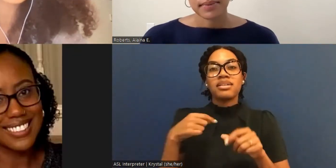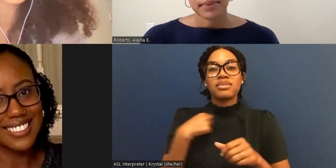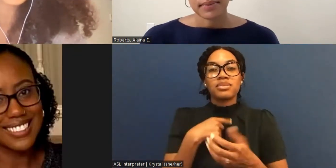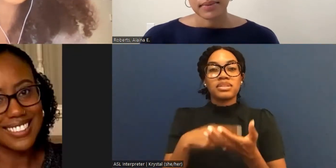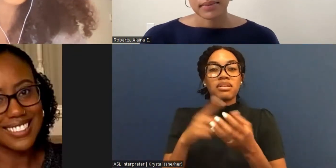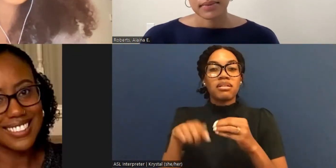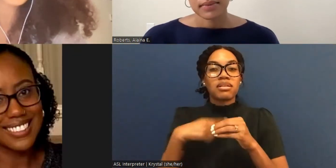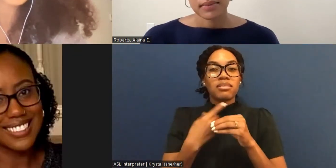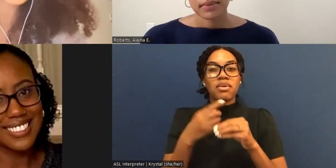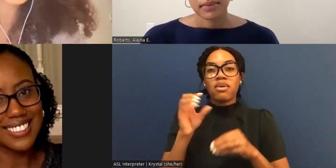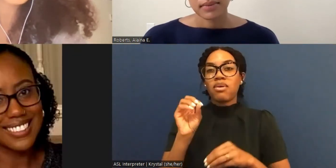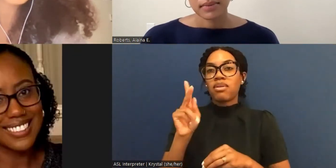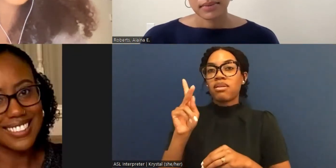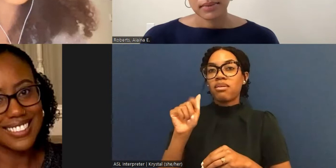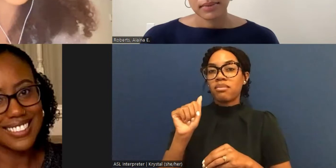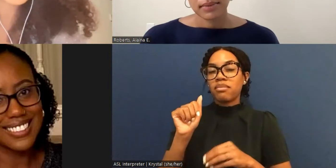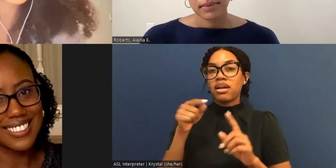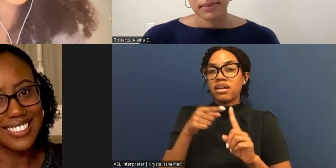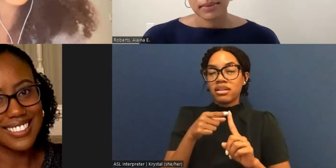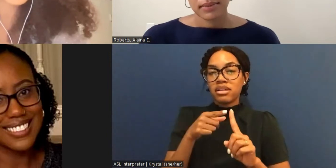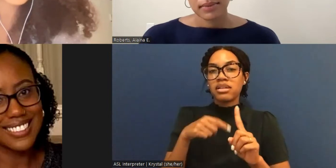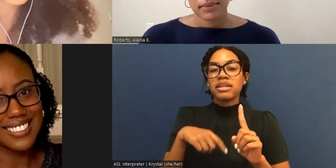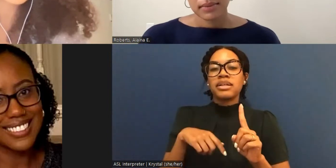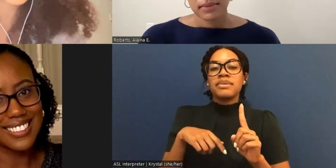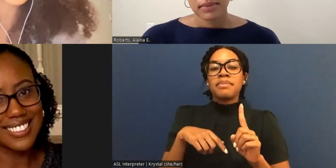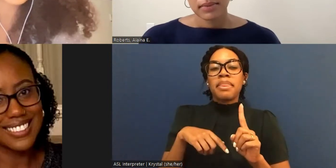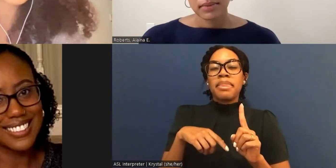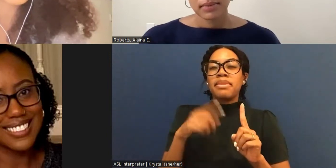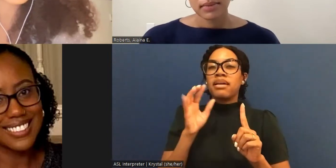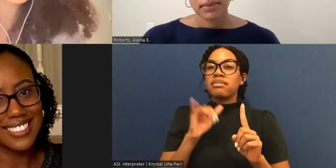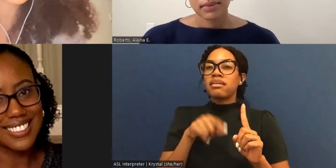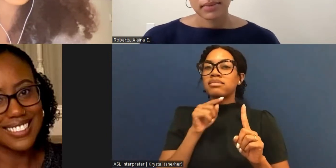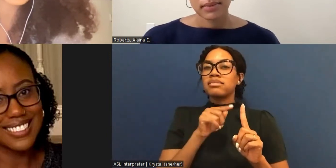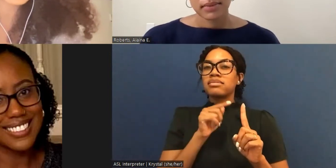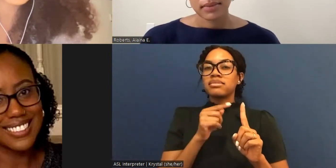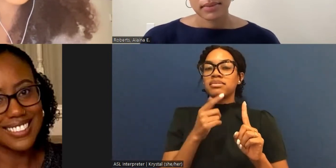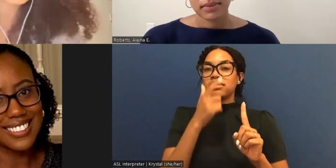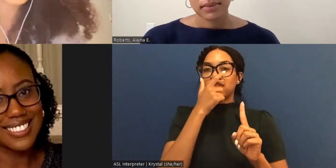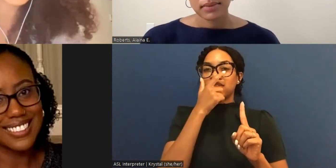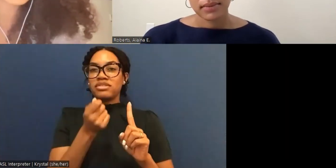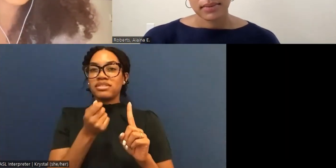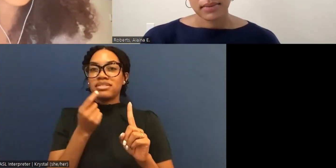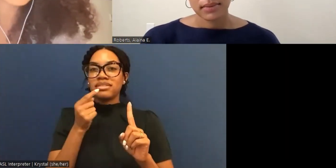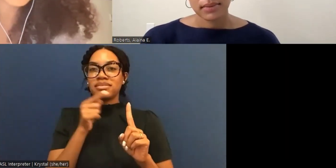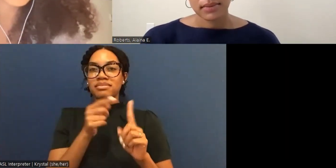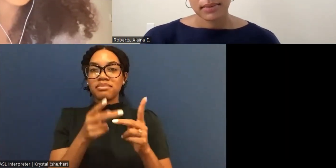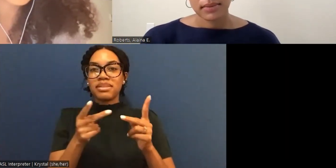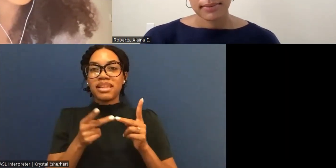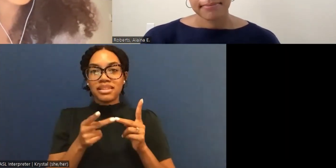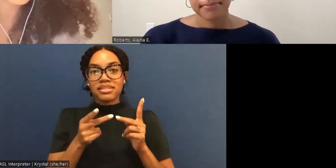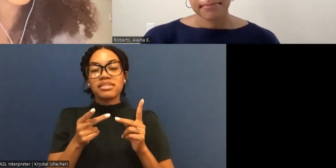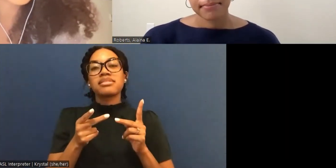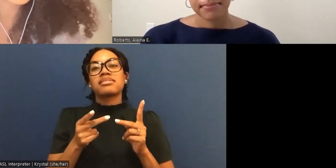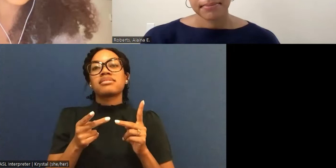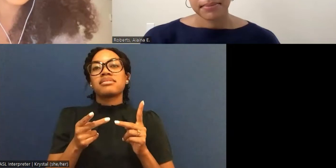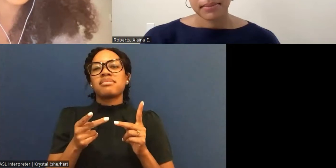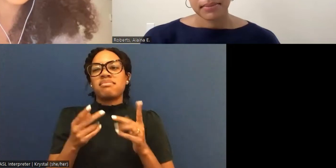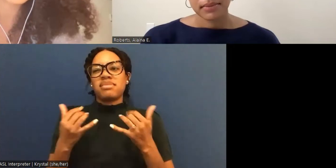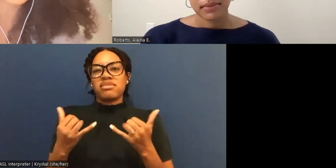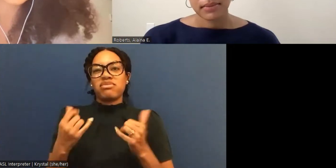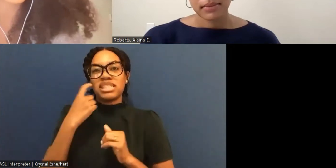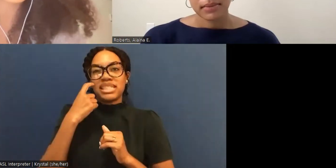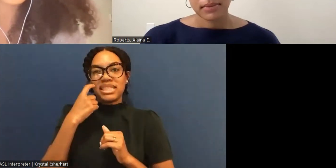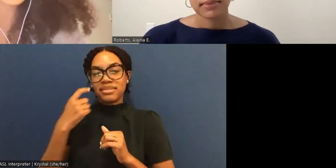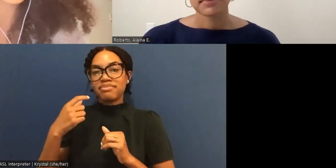Oklahoma, Oklahoma, I think, is of particular interest for many different reasons as we bring it to present day. A teacher was just